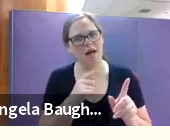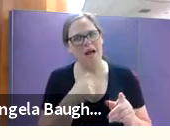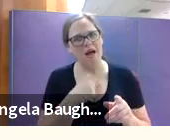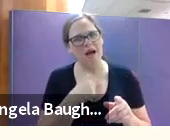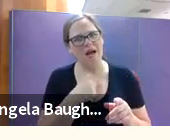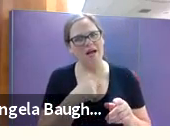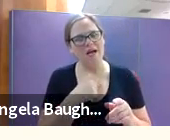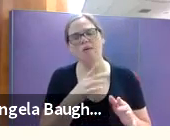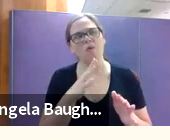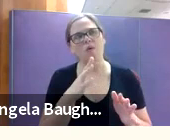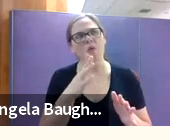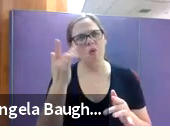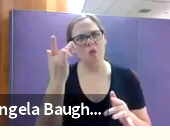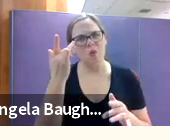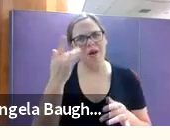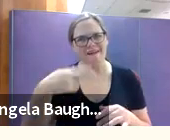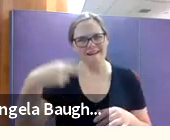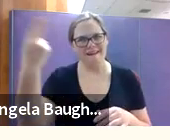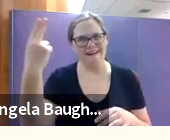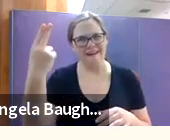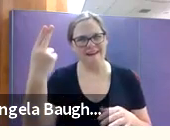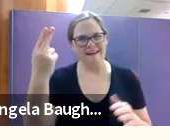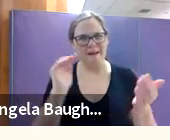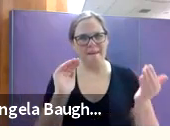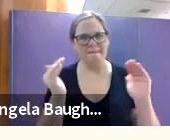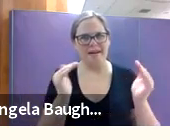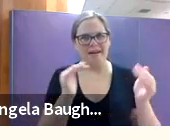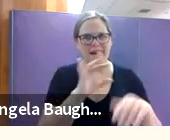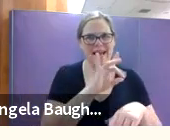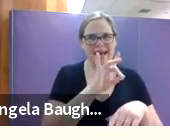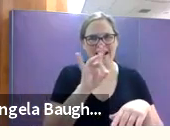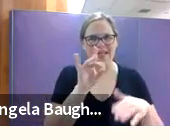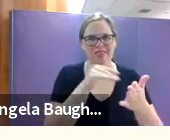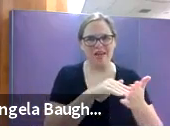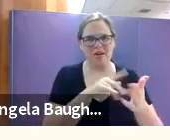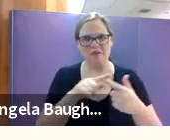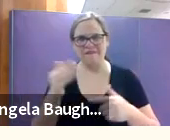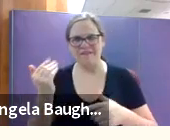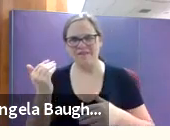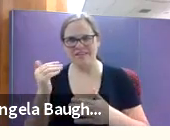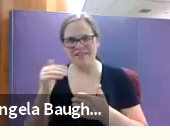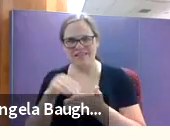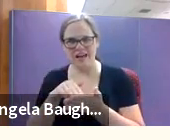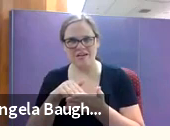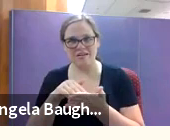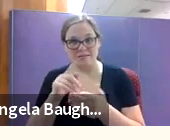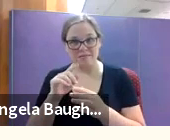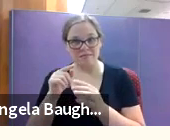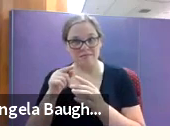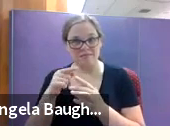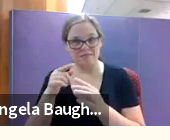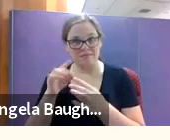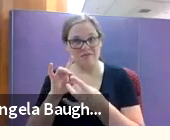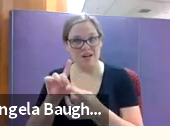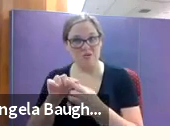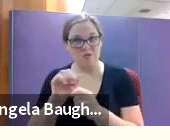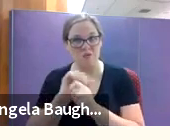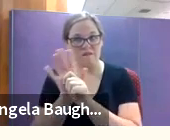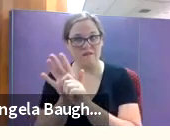high in that year relative to 88 to 15? Was it due to COVID? No, the